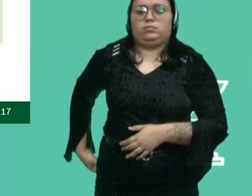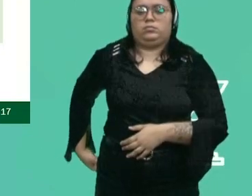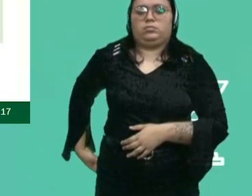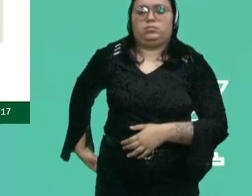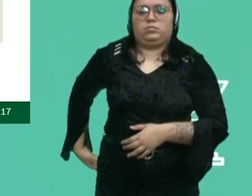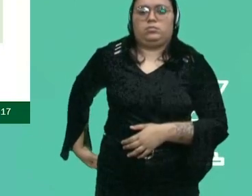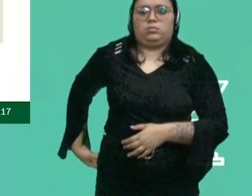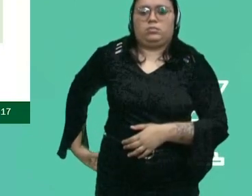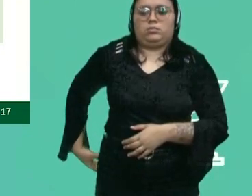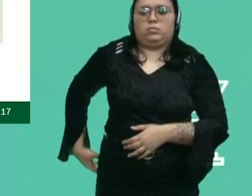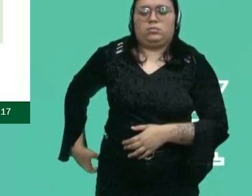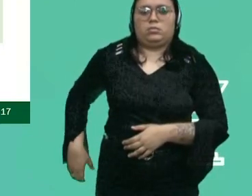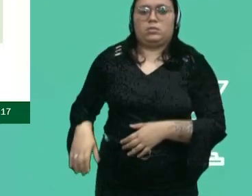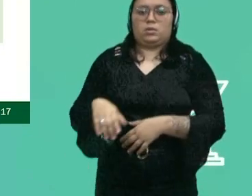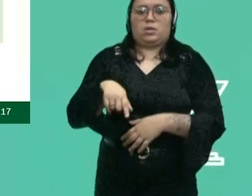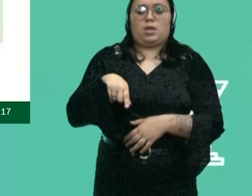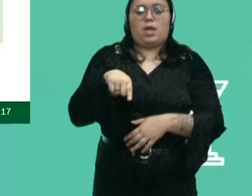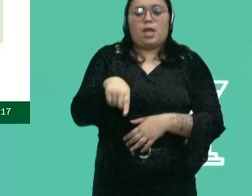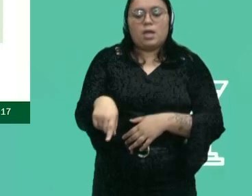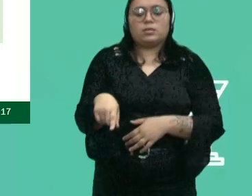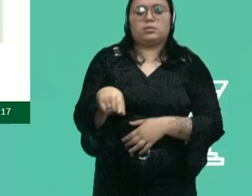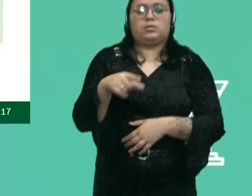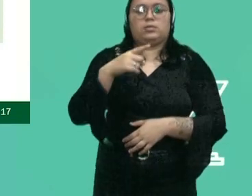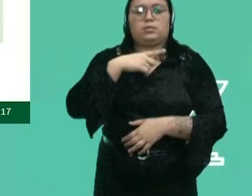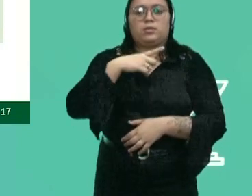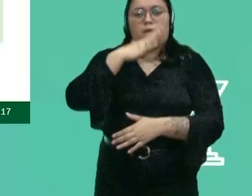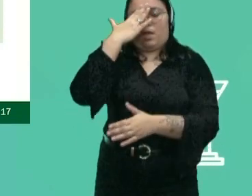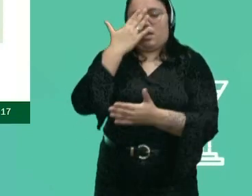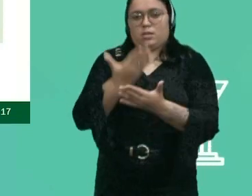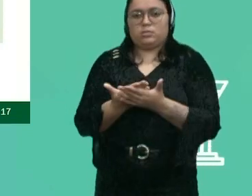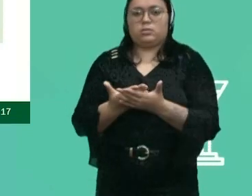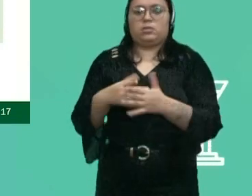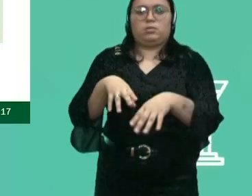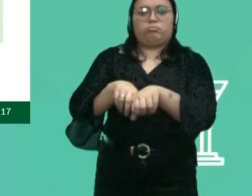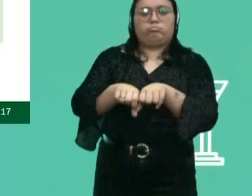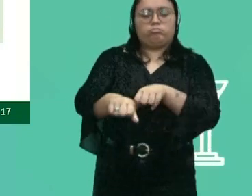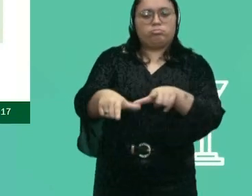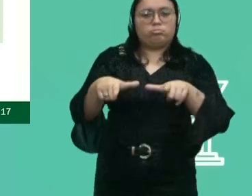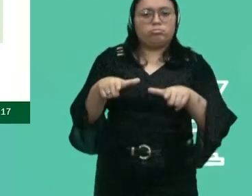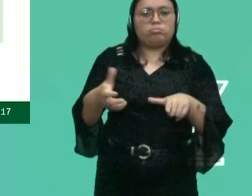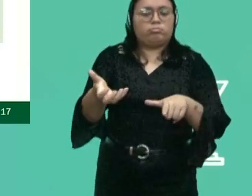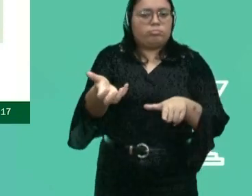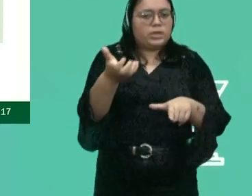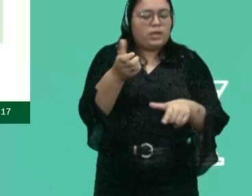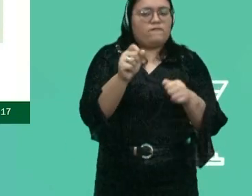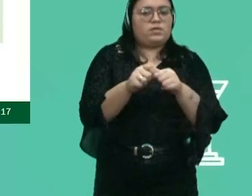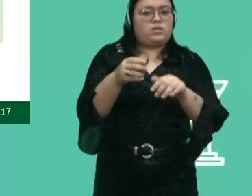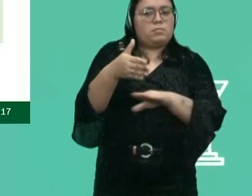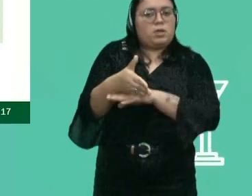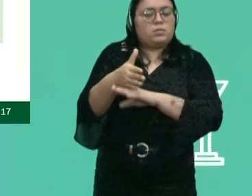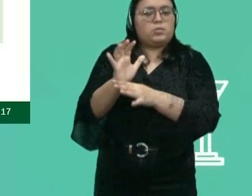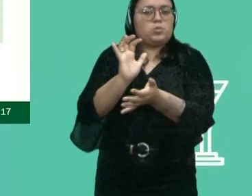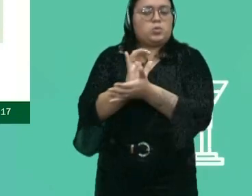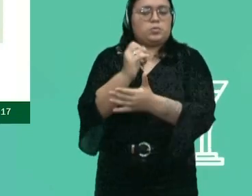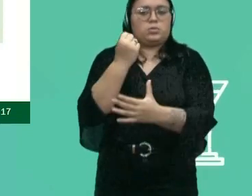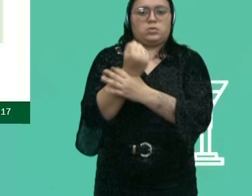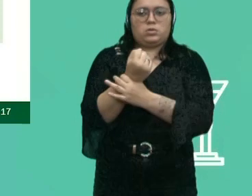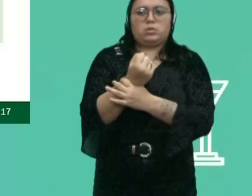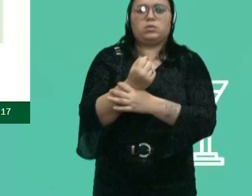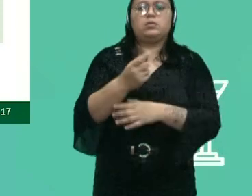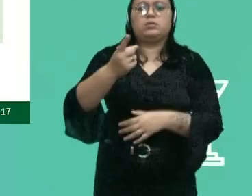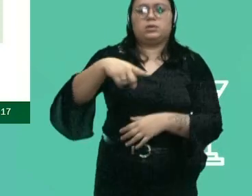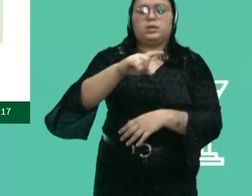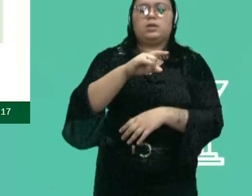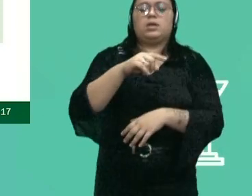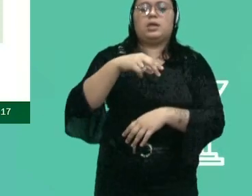incidents, accreditation, courses, over 80 members now and growing. And this is an international initiative. We have many other